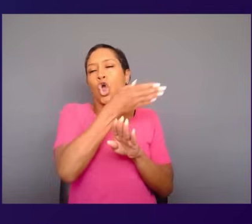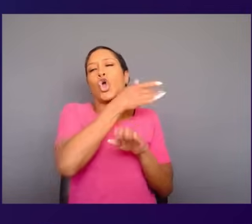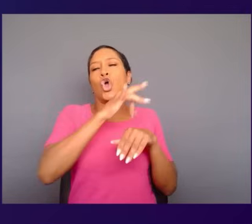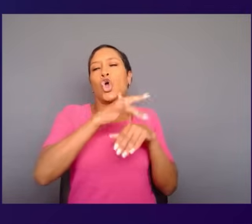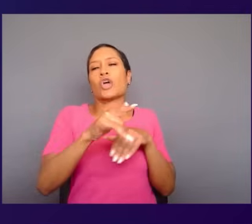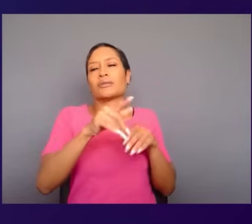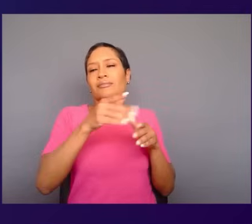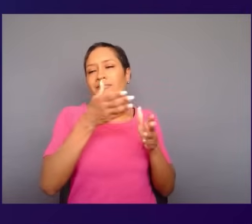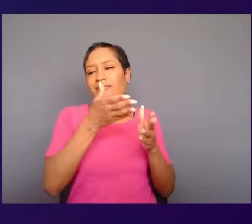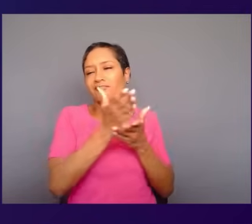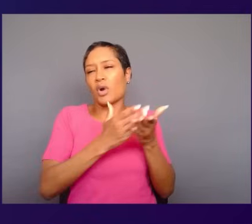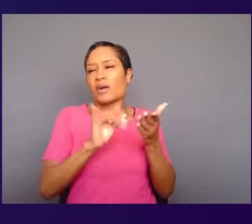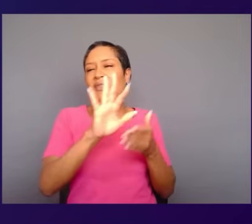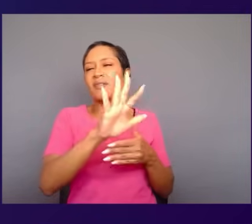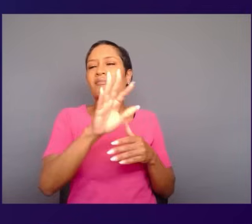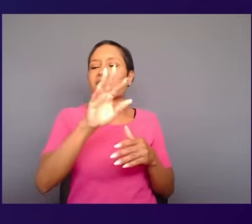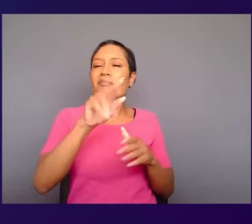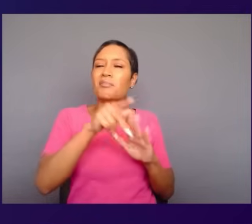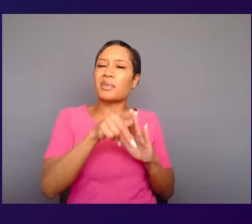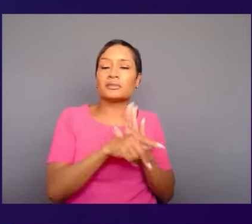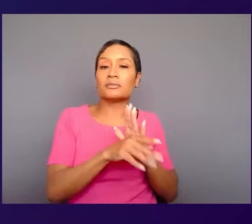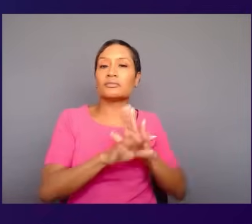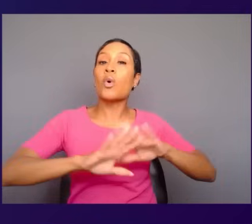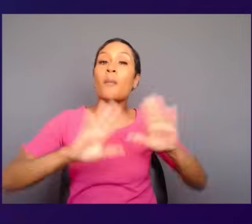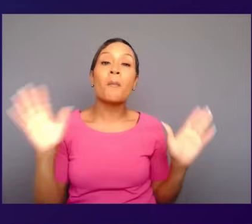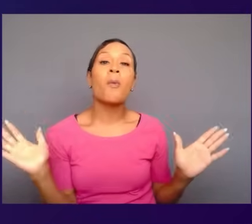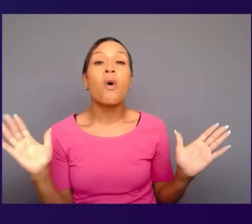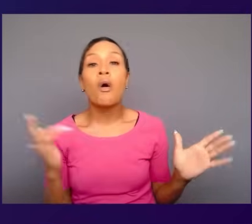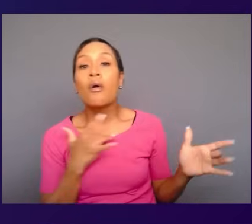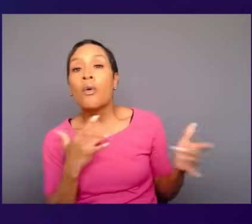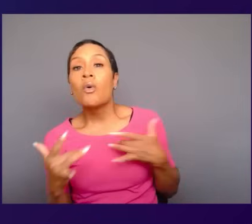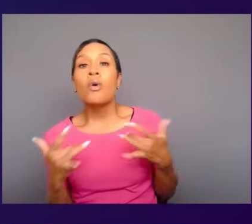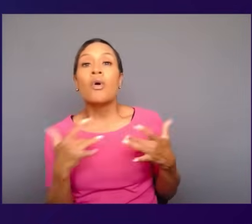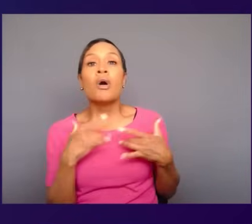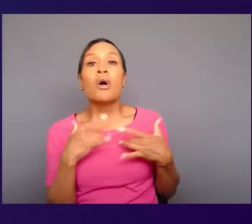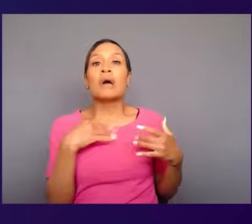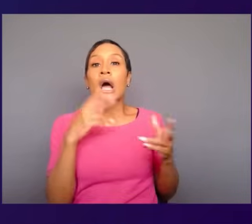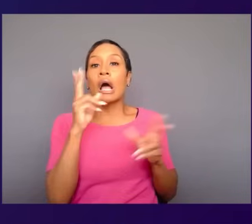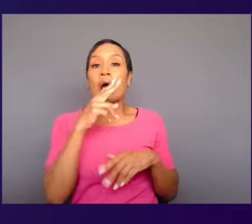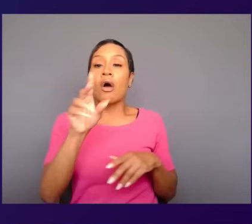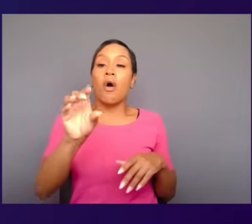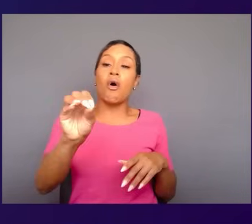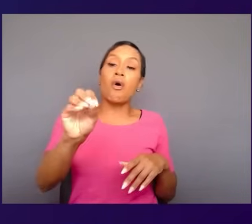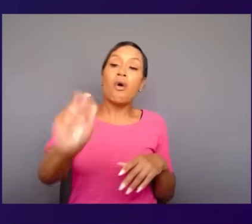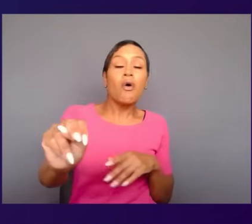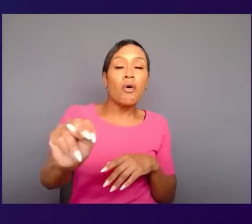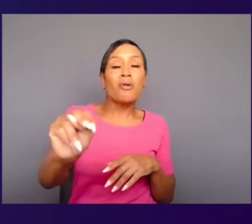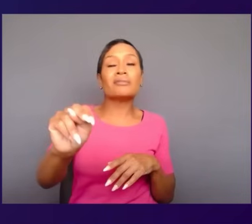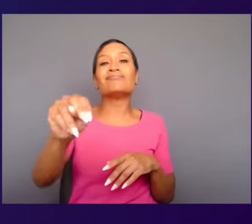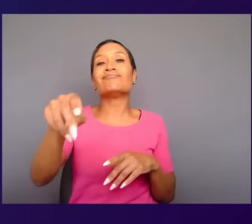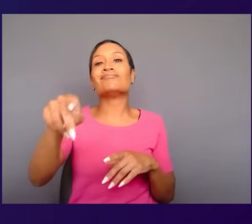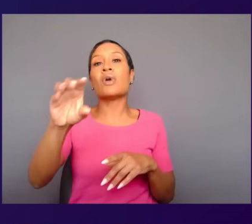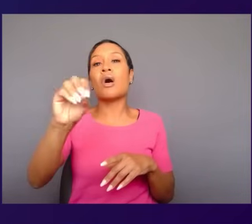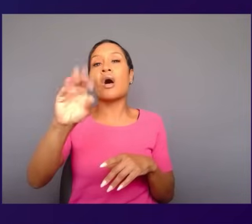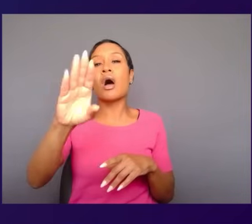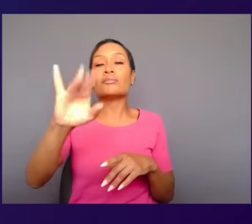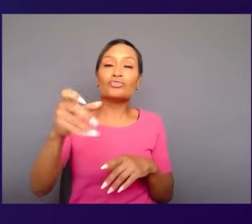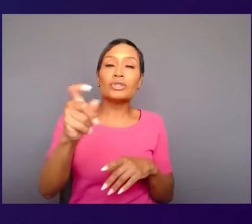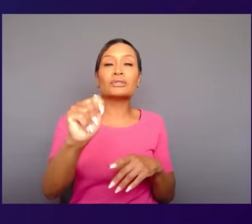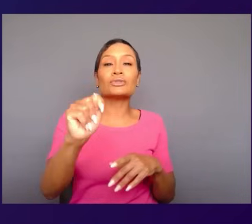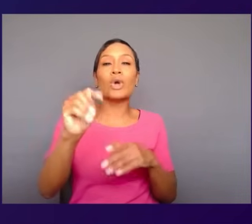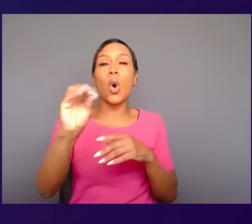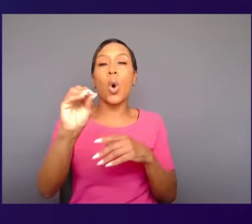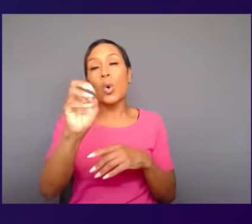policies that you no longer have to worry about if you've turned on the object ownership controls on your